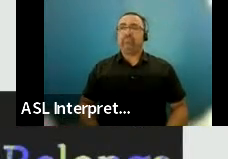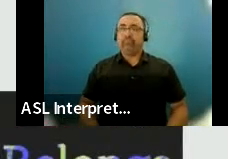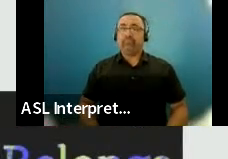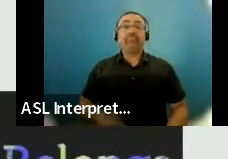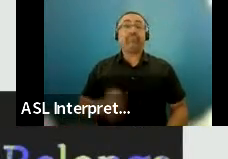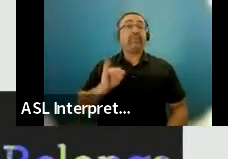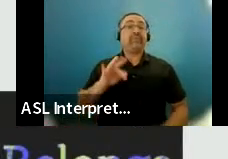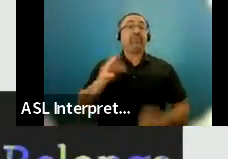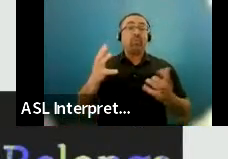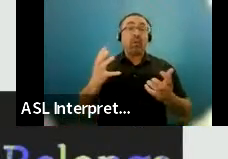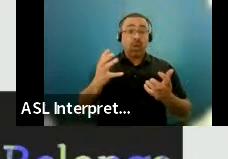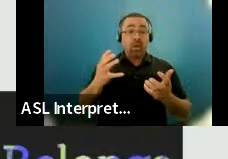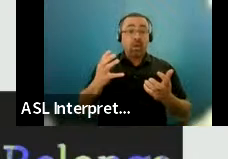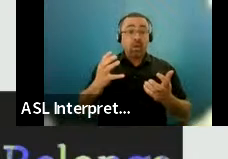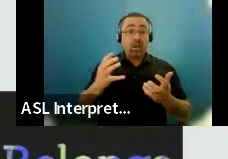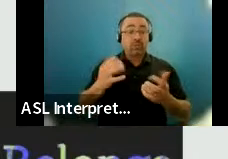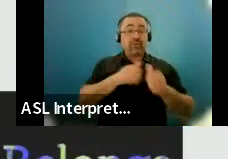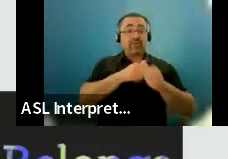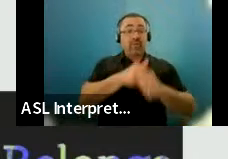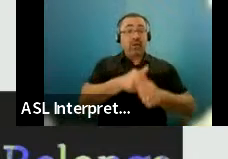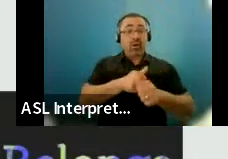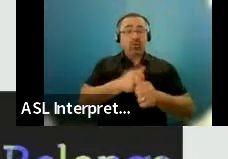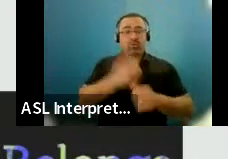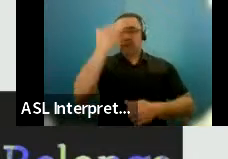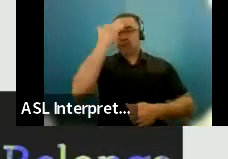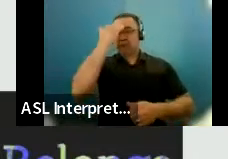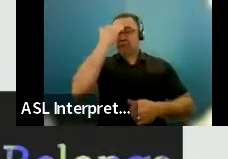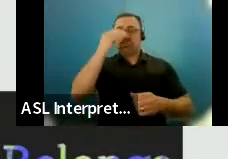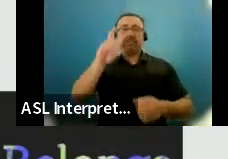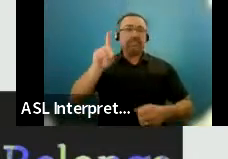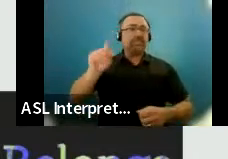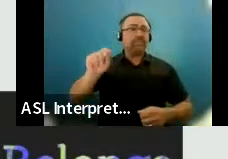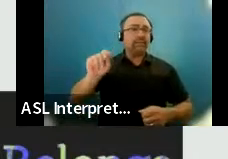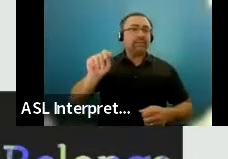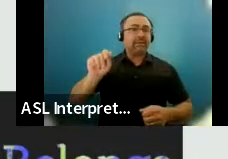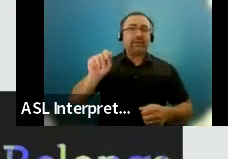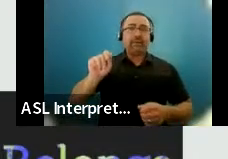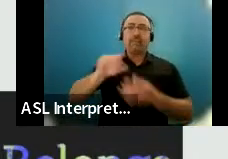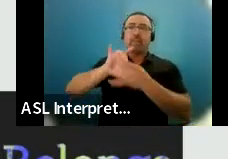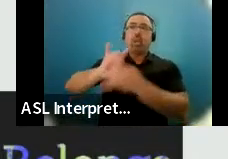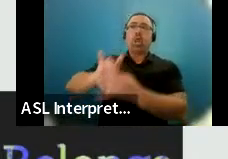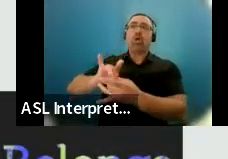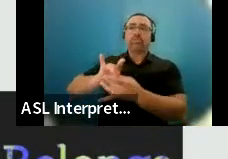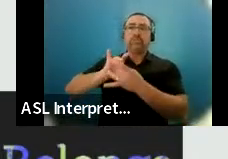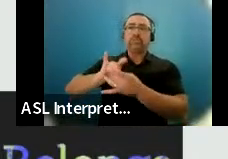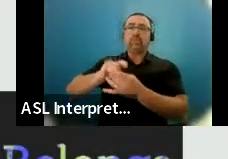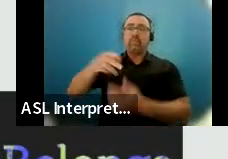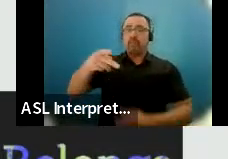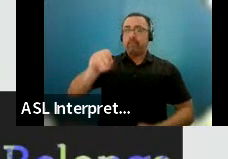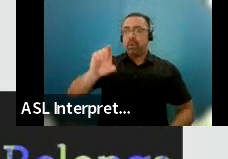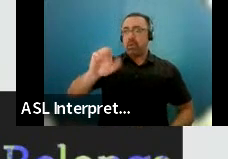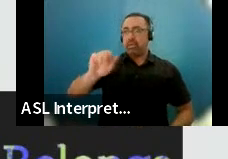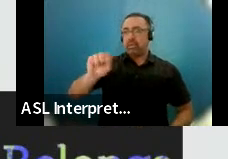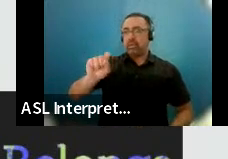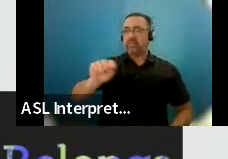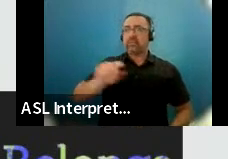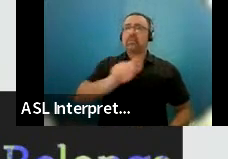If you would like to follow or keep up with the Disability Belongs podcast, you can do so at